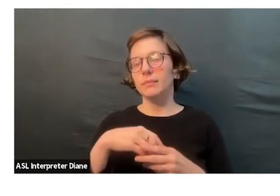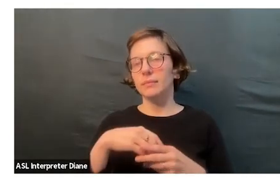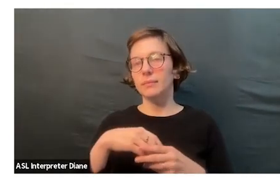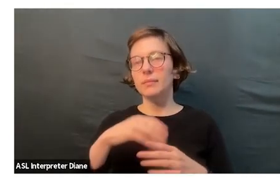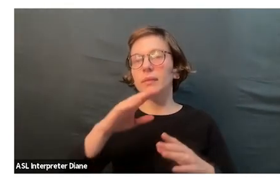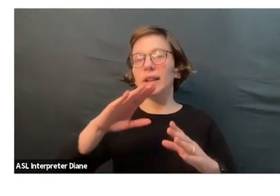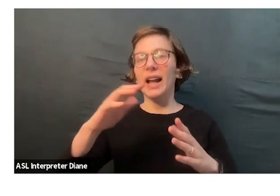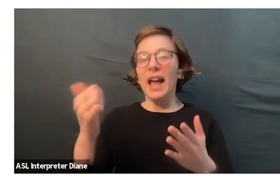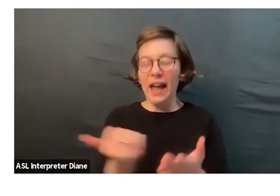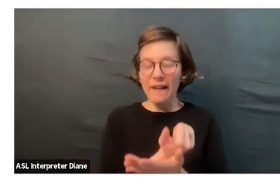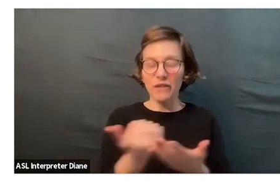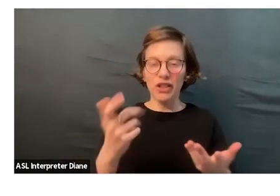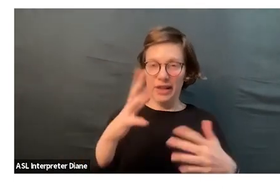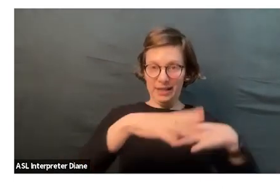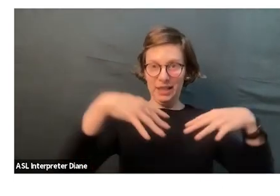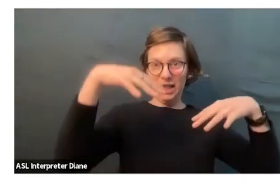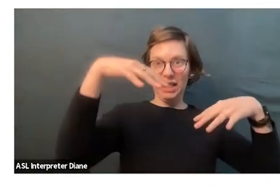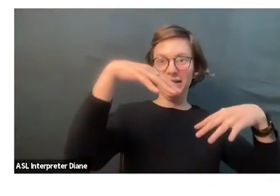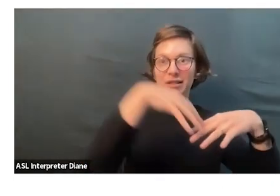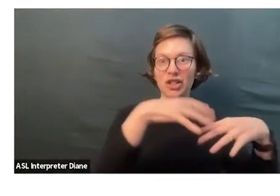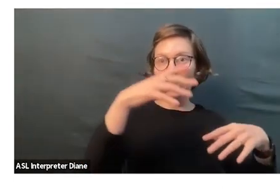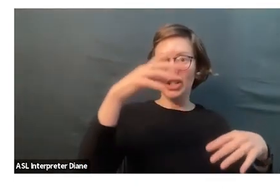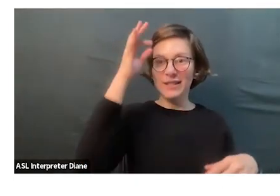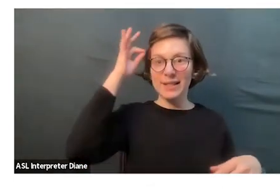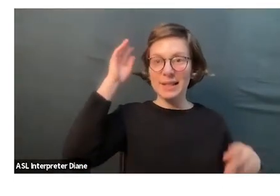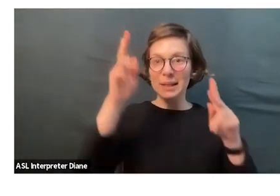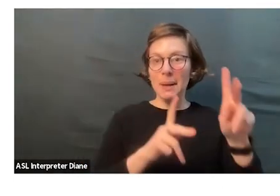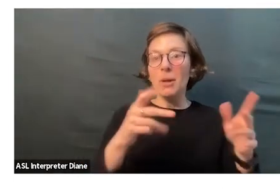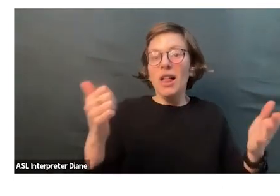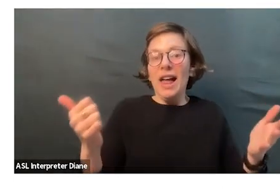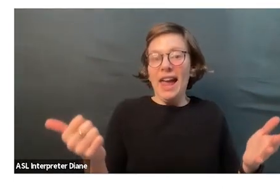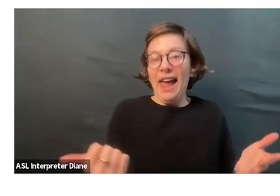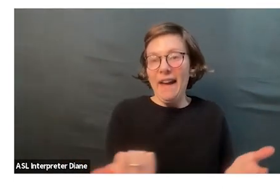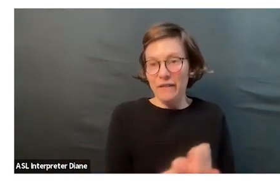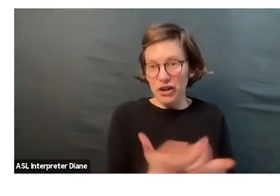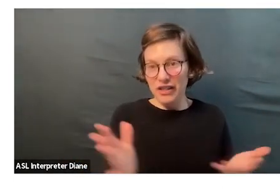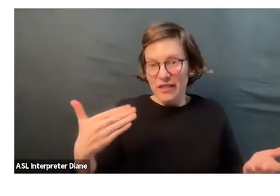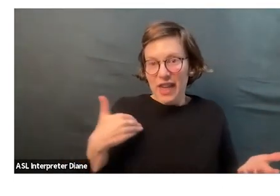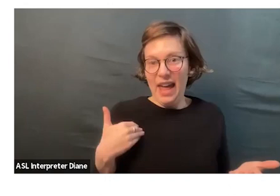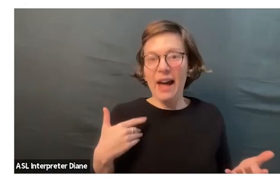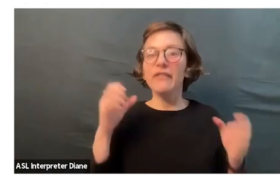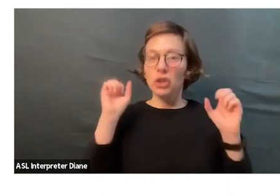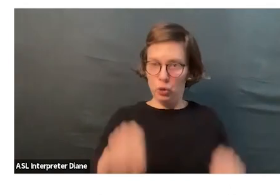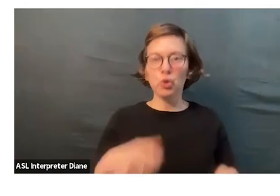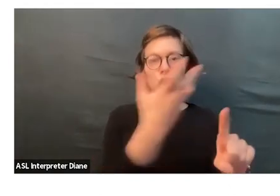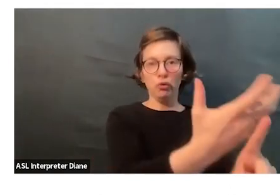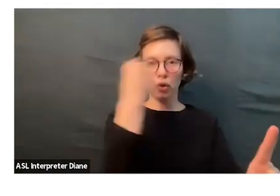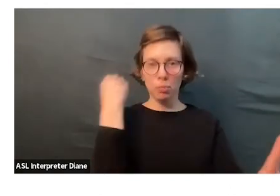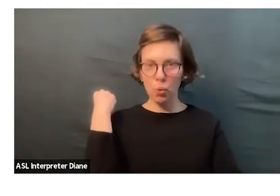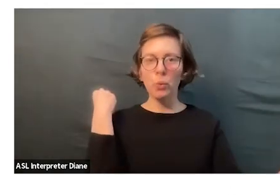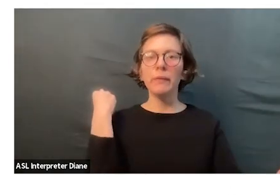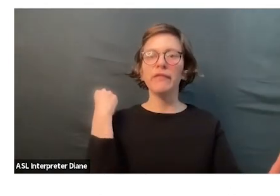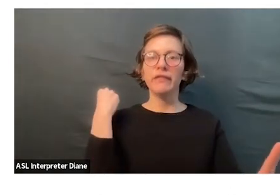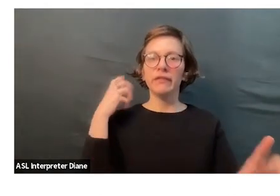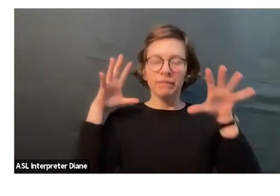their use of profit. Okay, this is basically the prelude to capitalism and the prelude to colonialism. And the idea that if